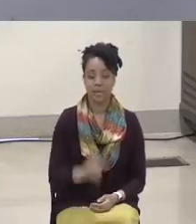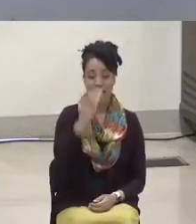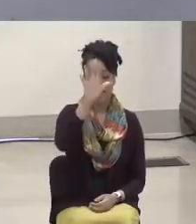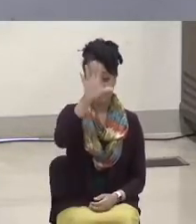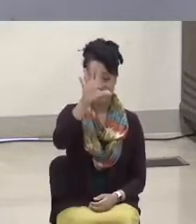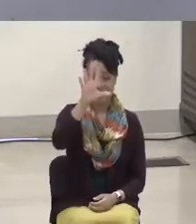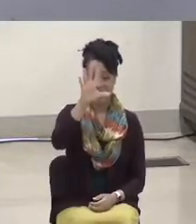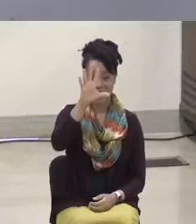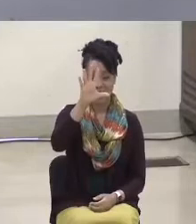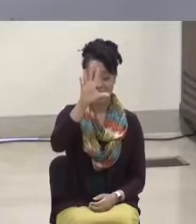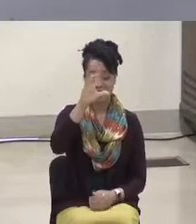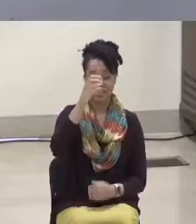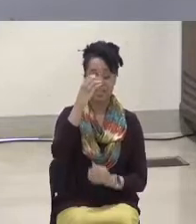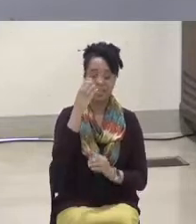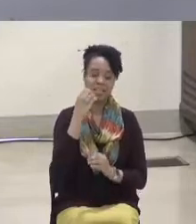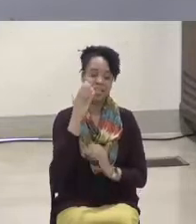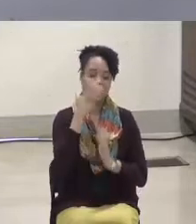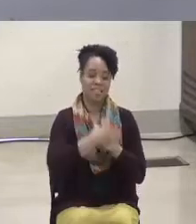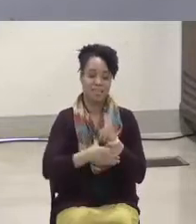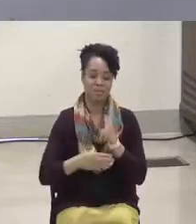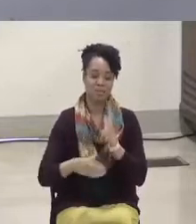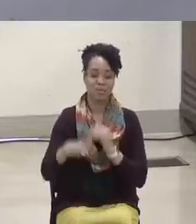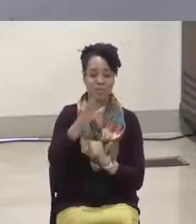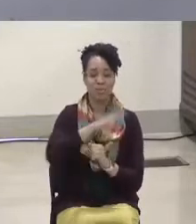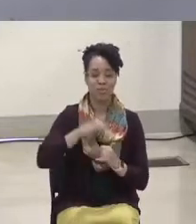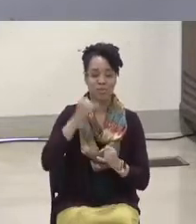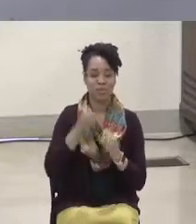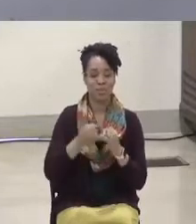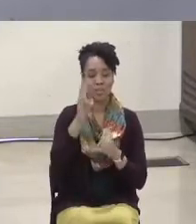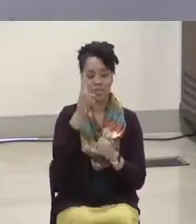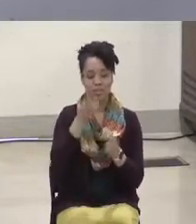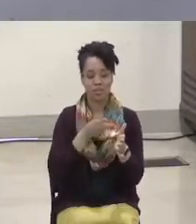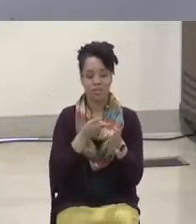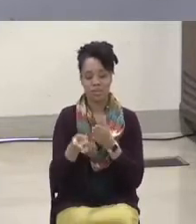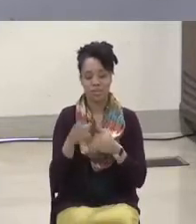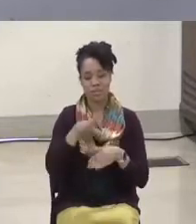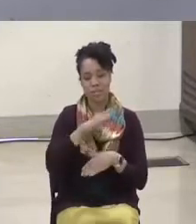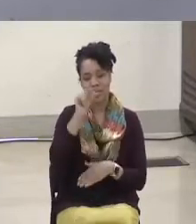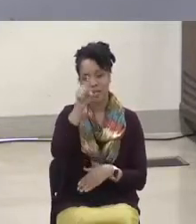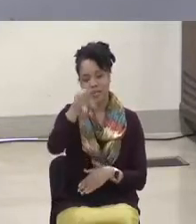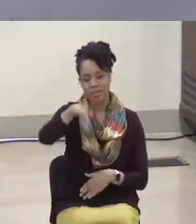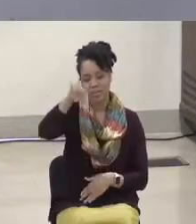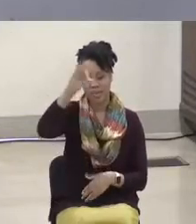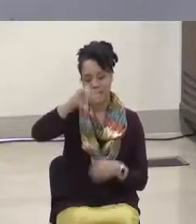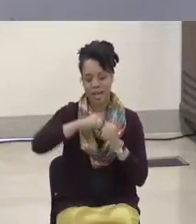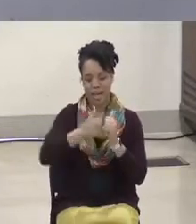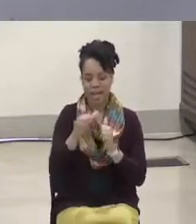the last 2 verses, and you find how that the